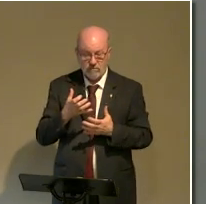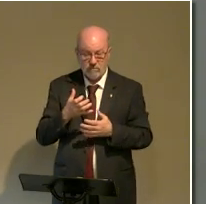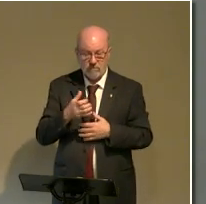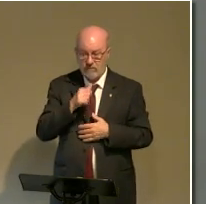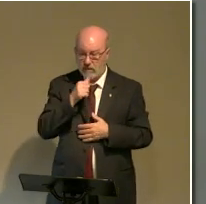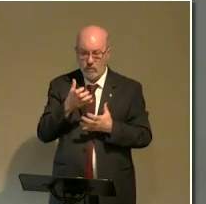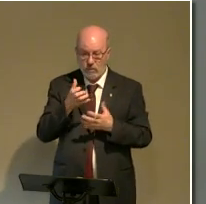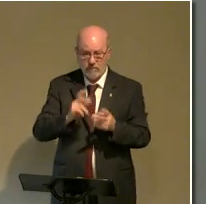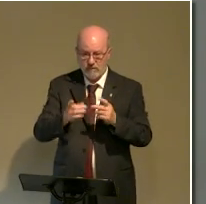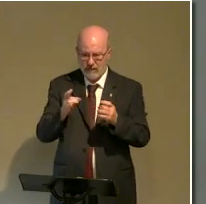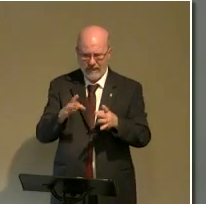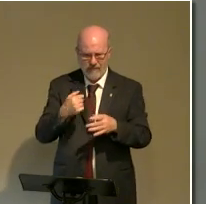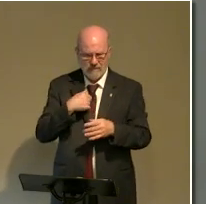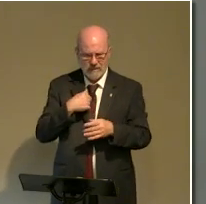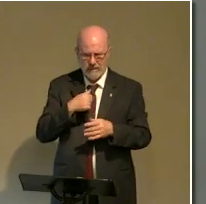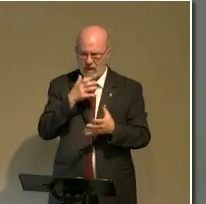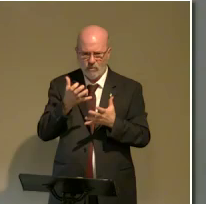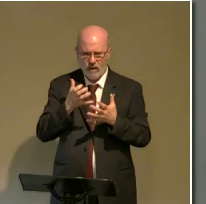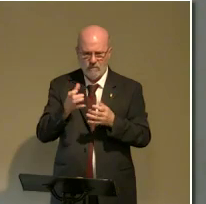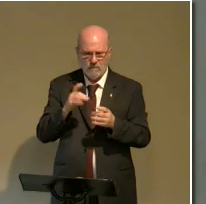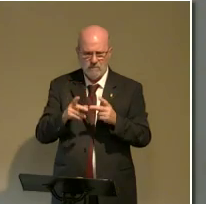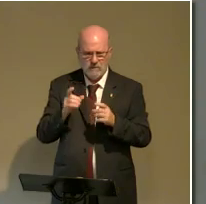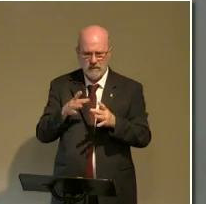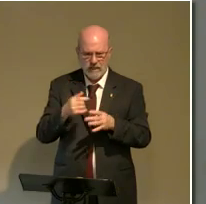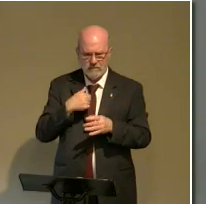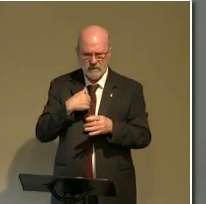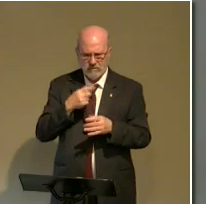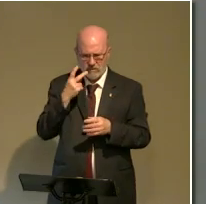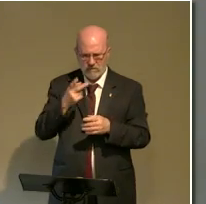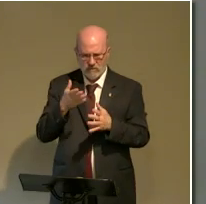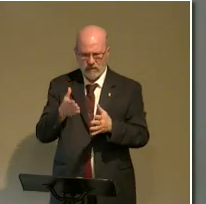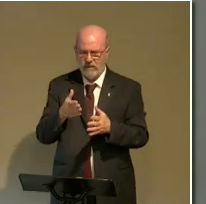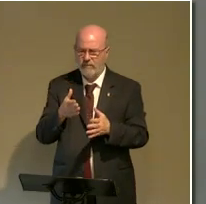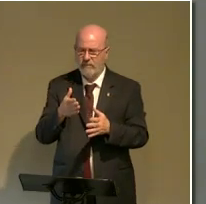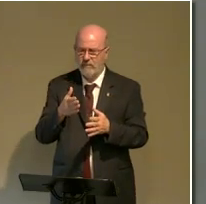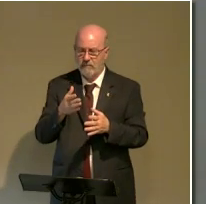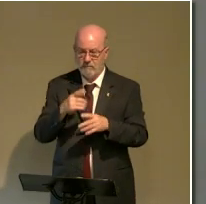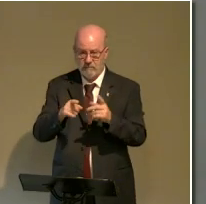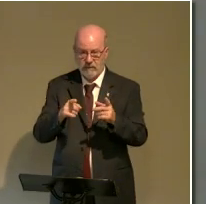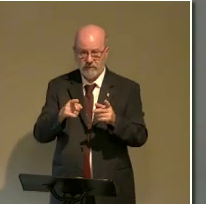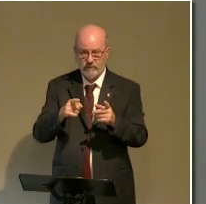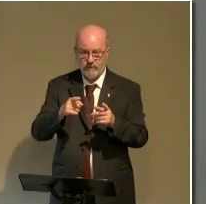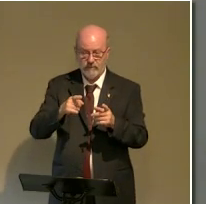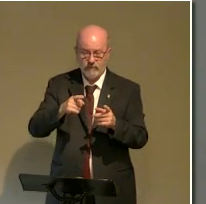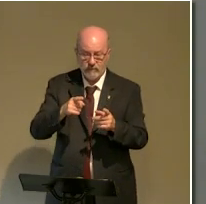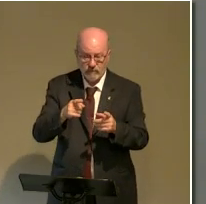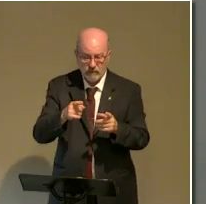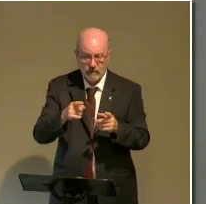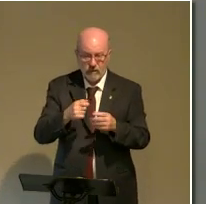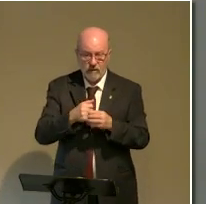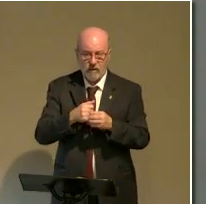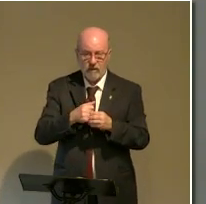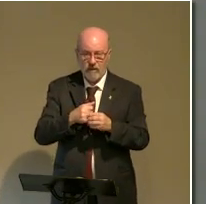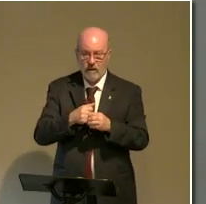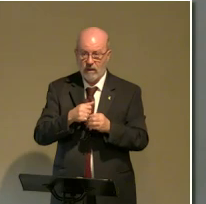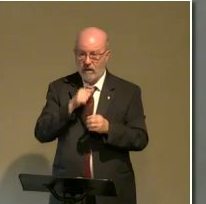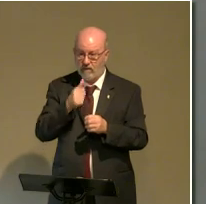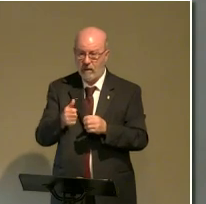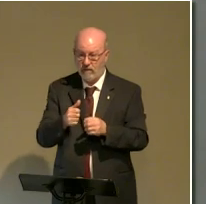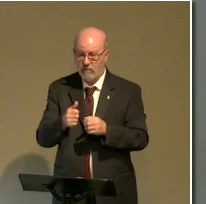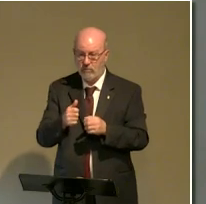don't want people to hate me. I don't want people to see me in a certain way. But I'll tell you what, I'm not going